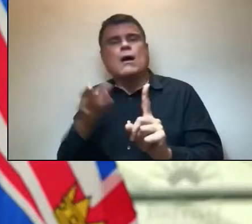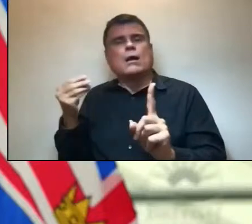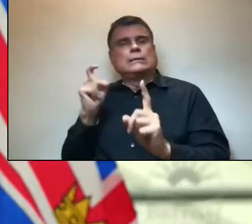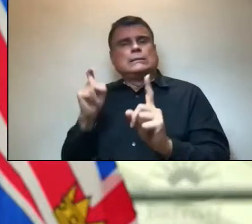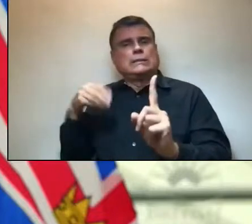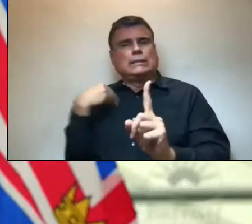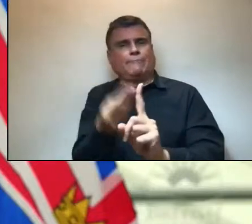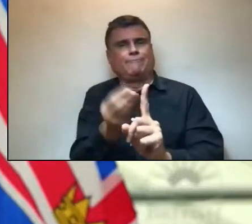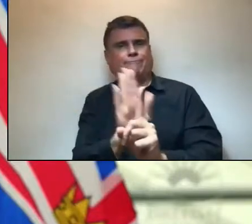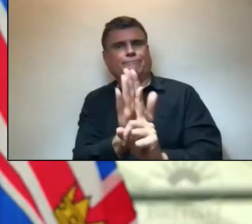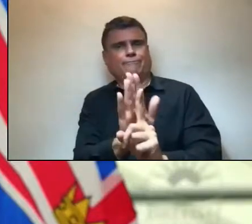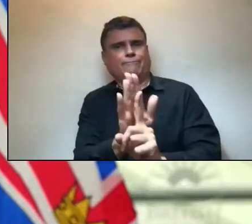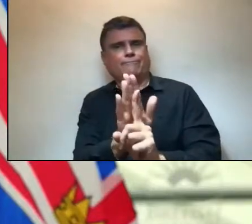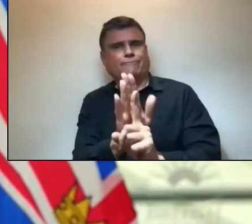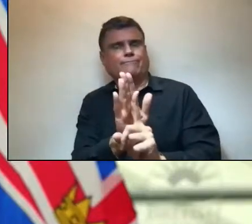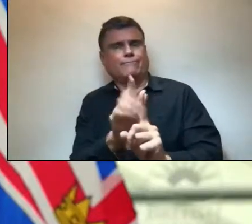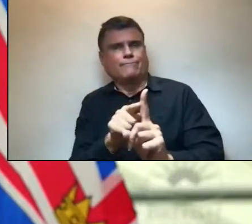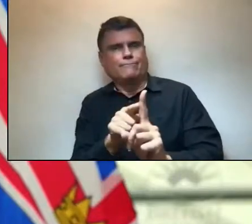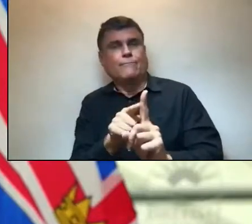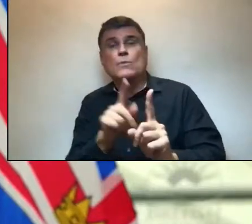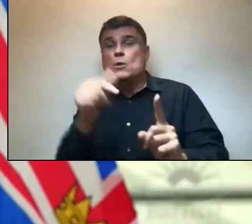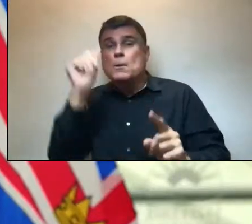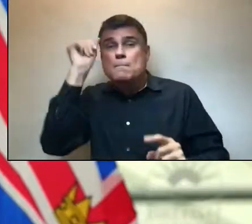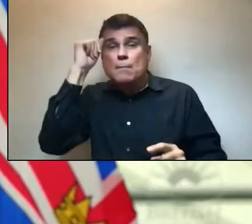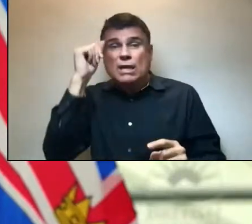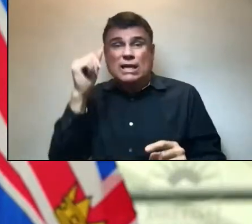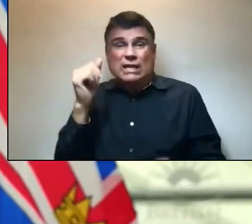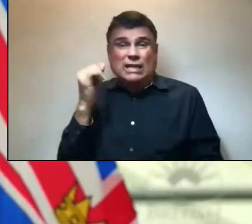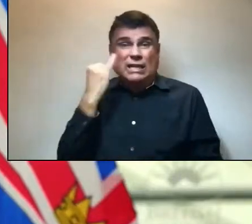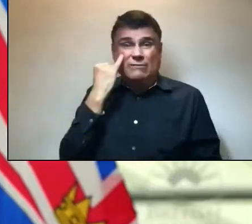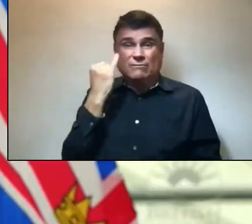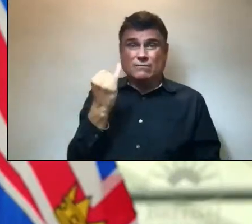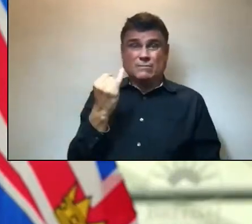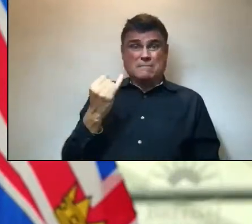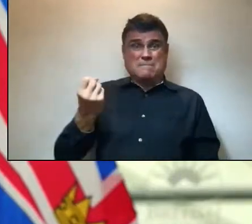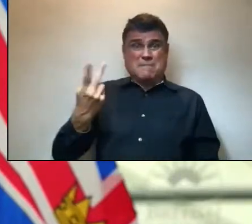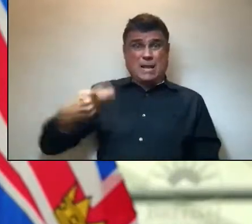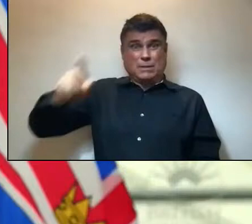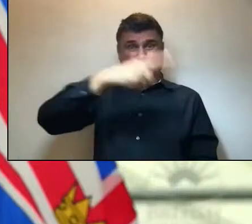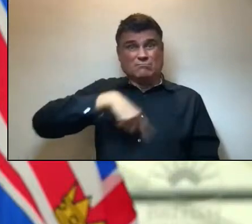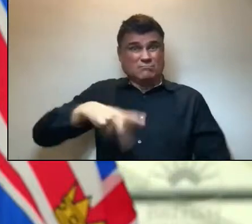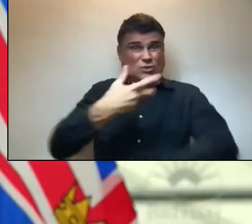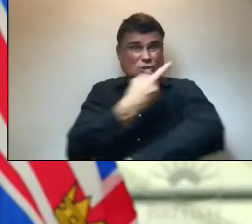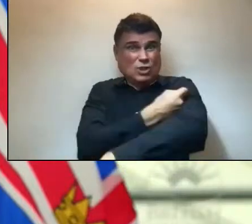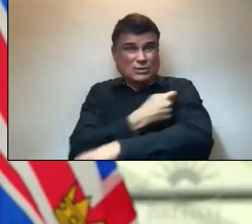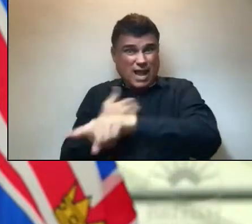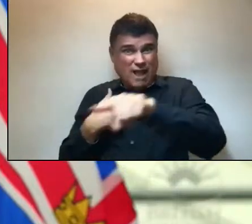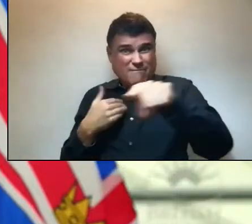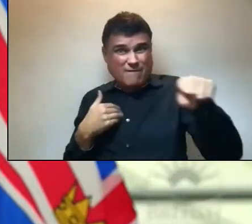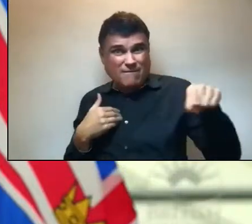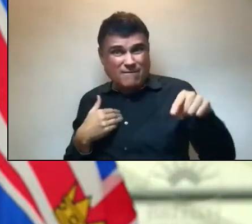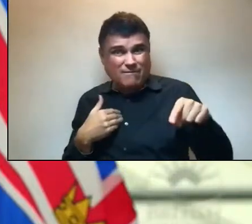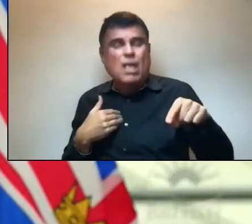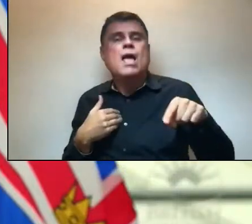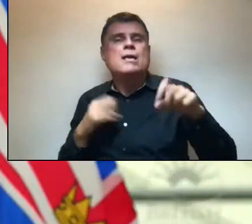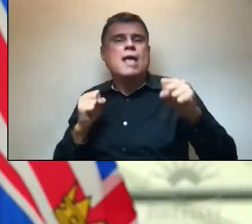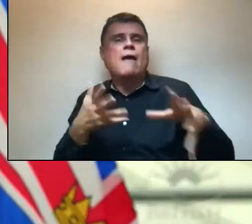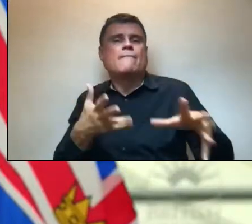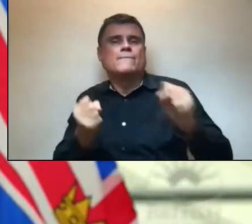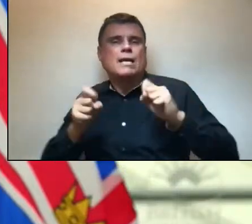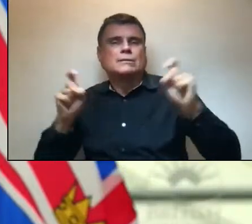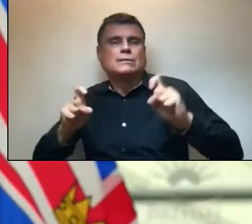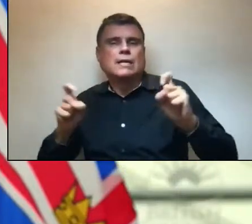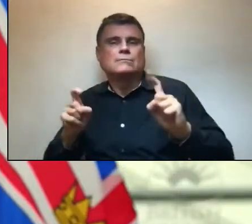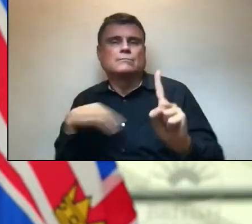that, especially in a highly vaccinated population, all of these rapid tests have limitations. When you